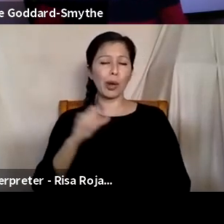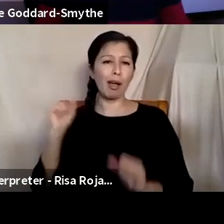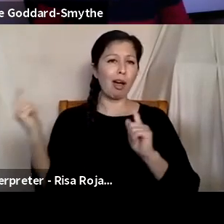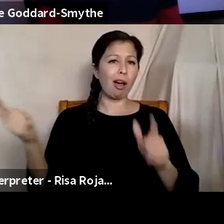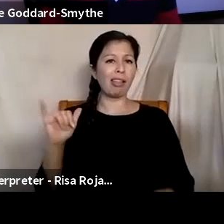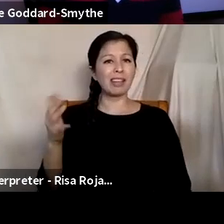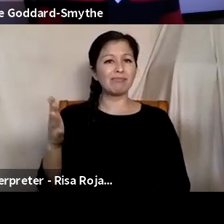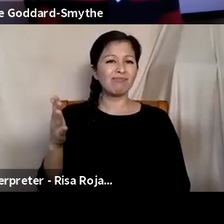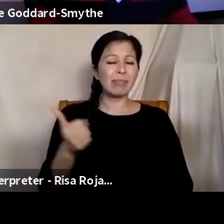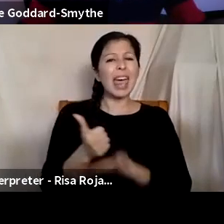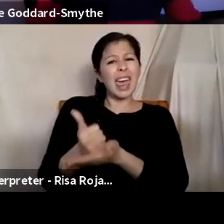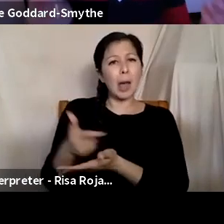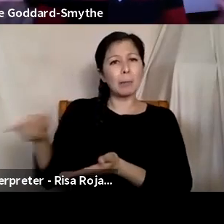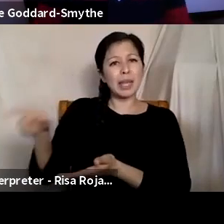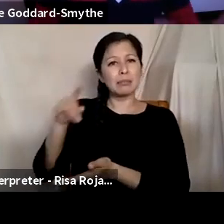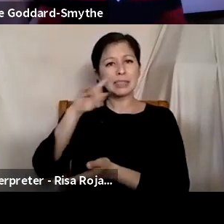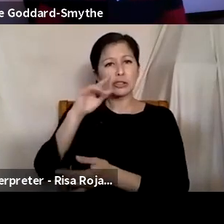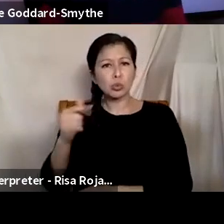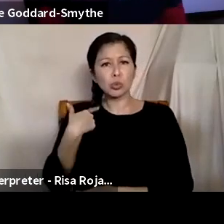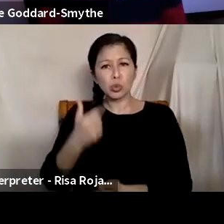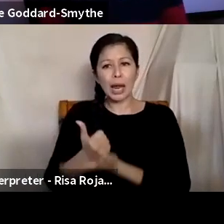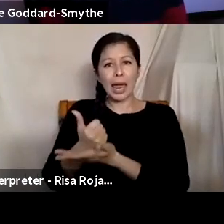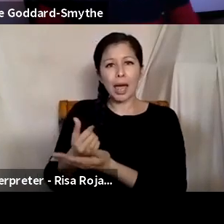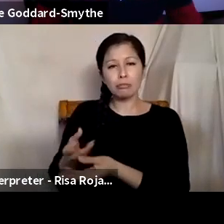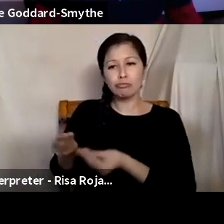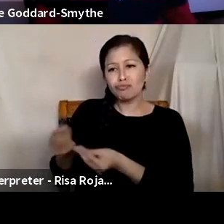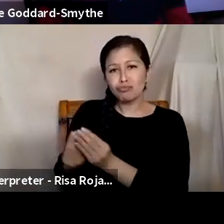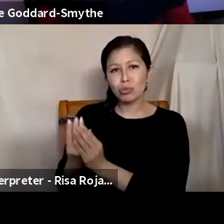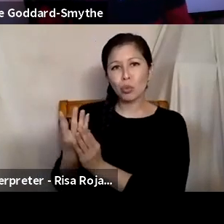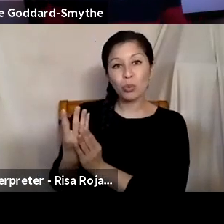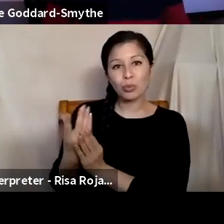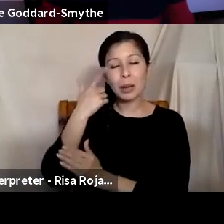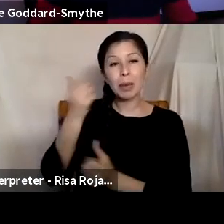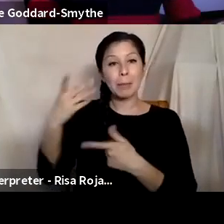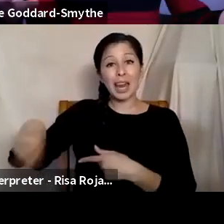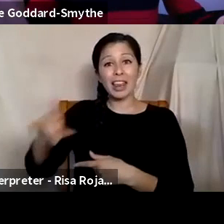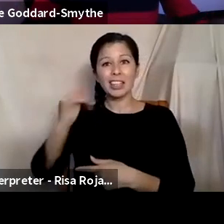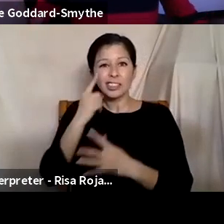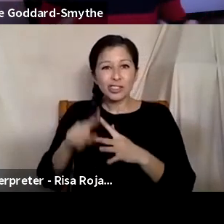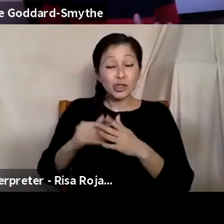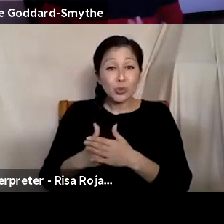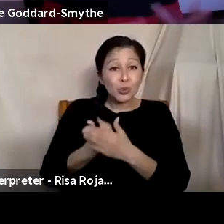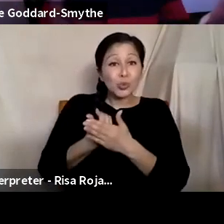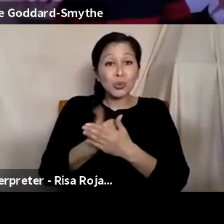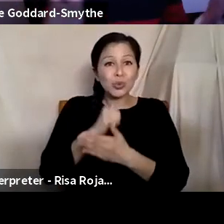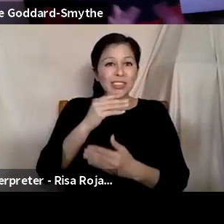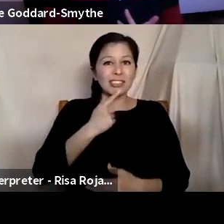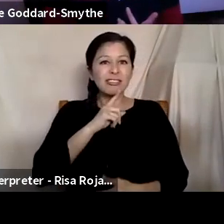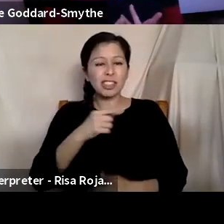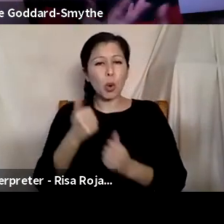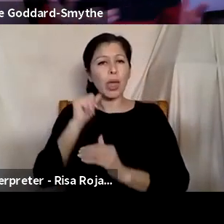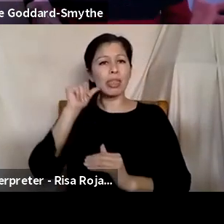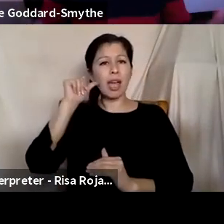of help these kids too. I mean, we try to help nurture them. And because a lot of them, they're just starting out, and like with adult